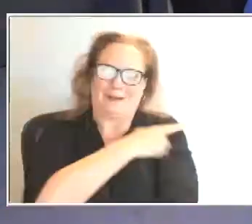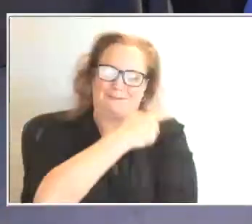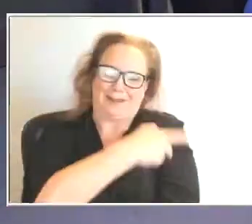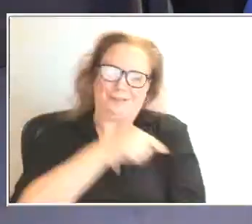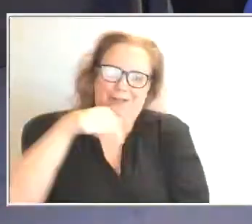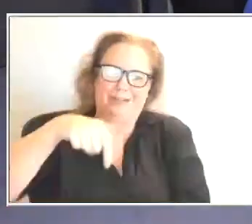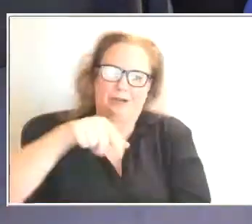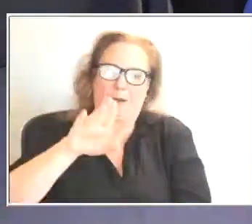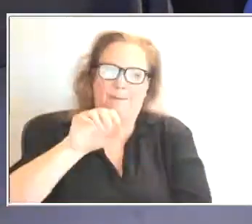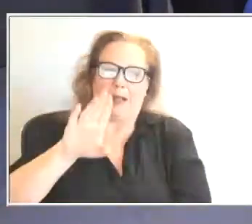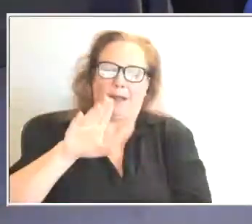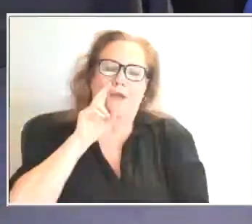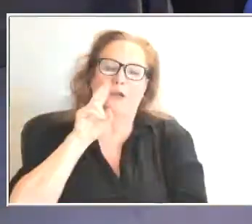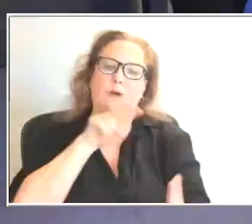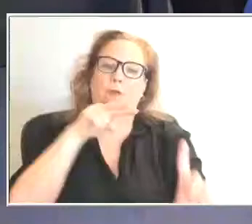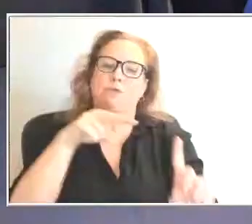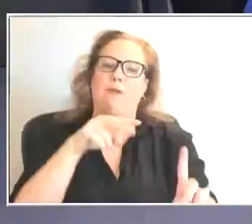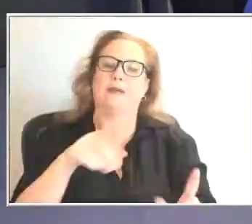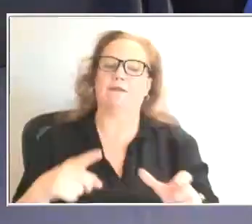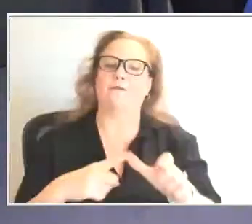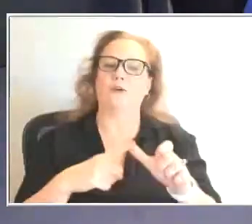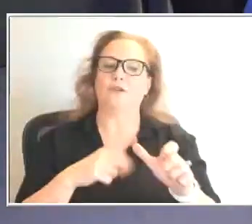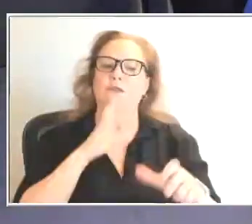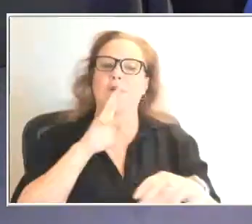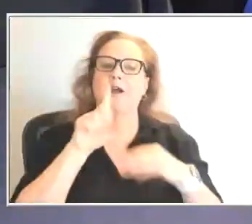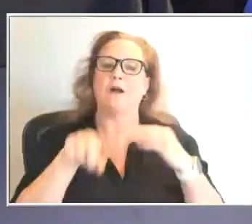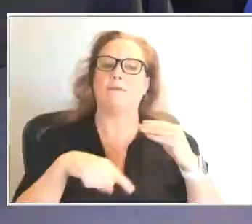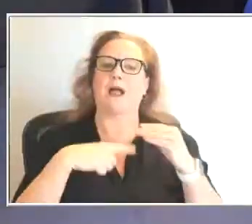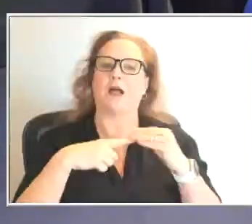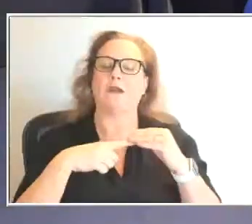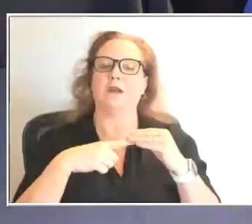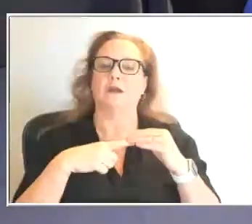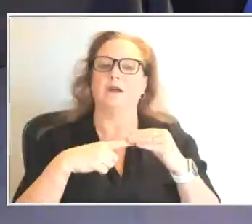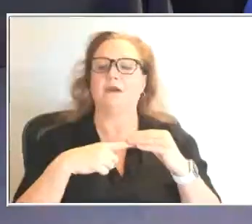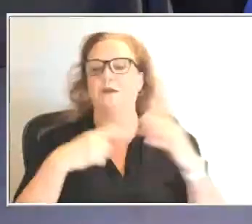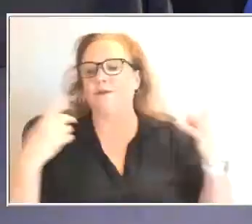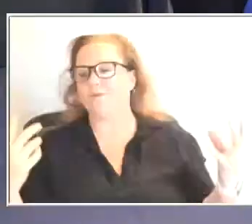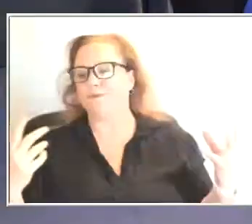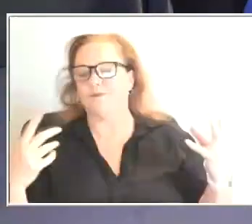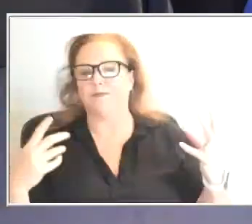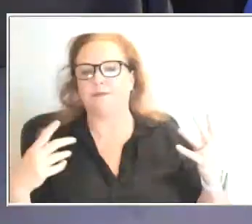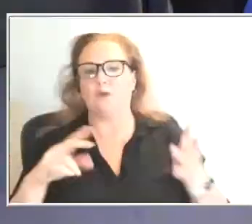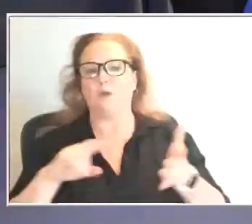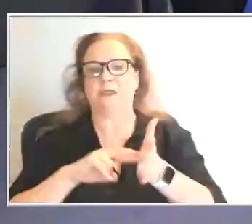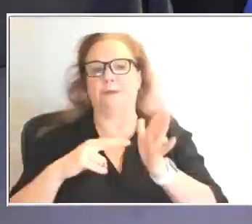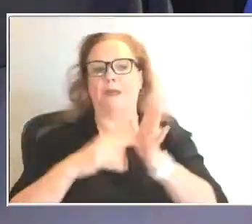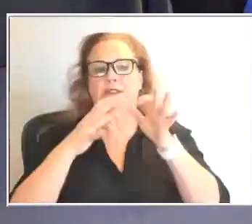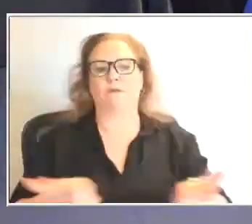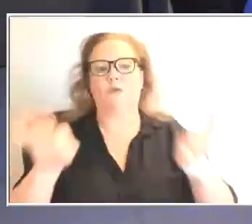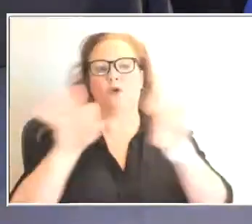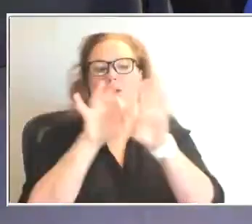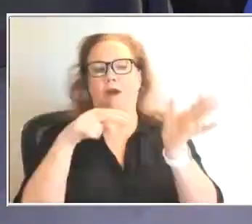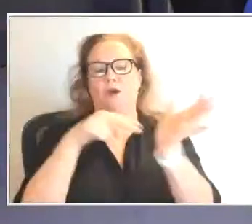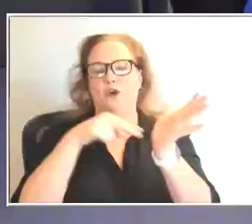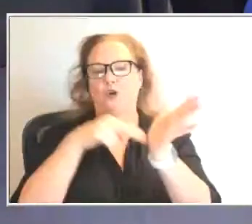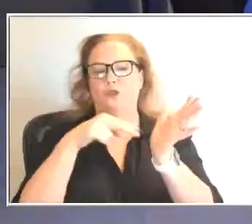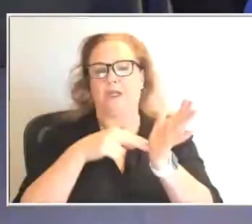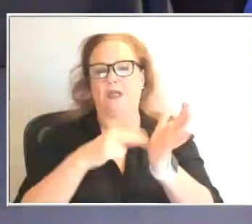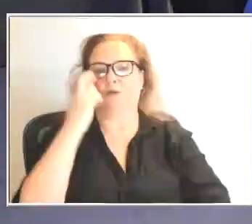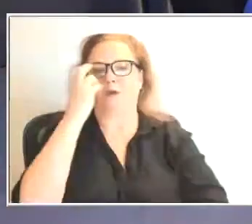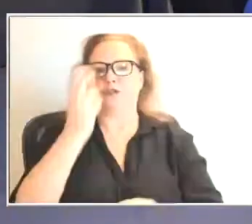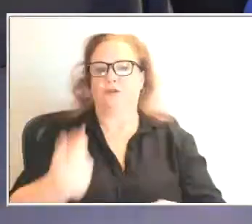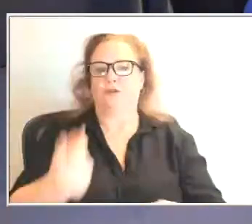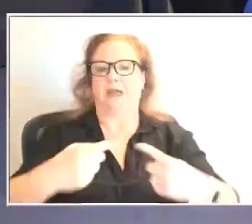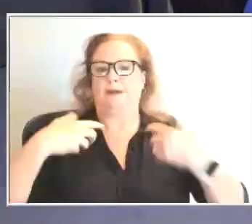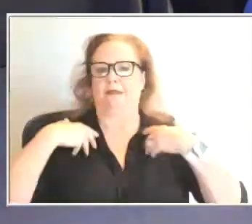your perspective first. Talk to us a little bit about what has been so important for you around nursing and what brought you here to the health system to